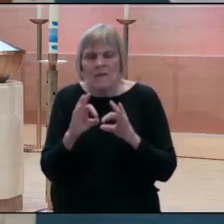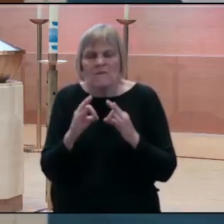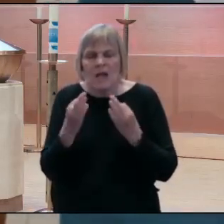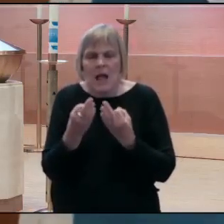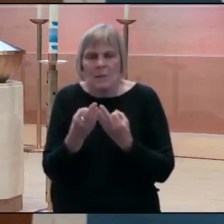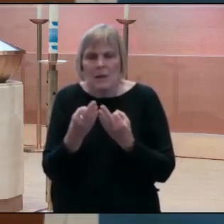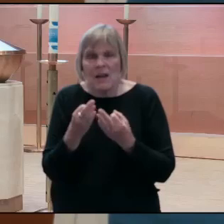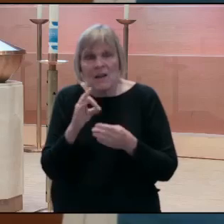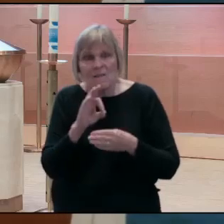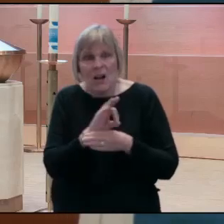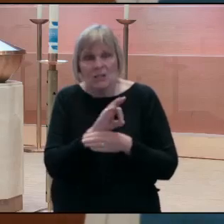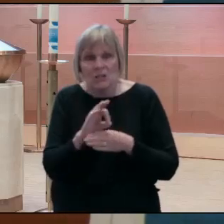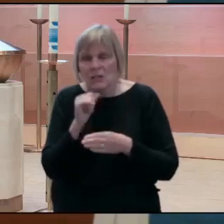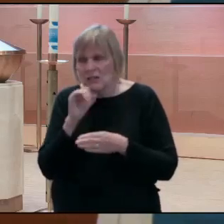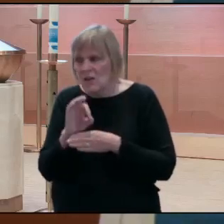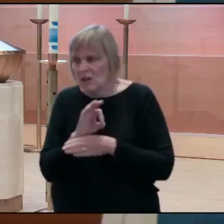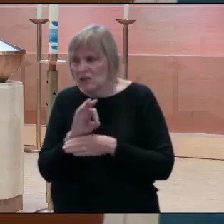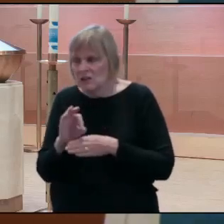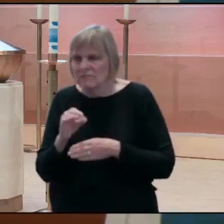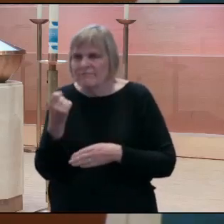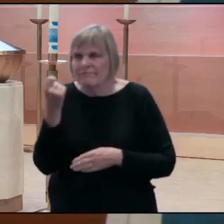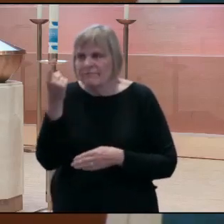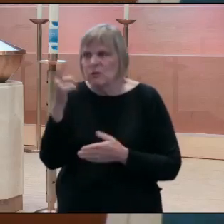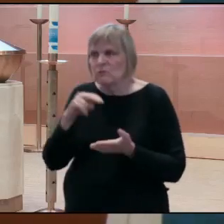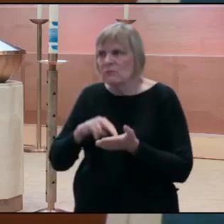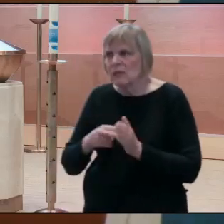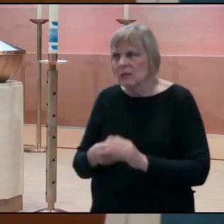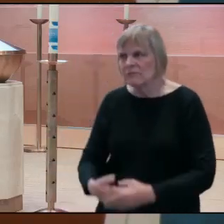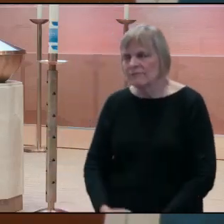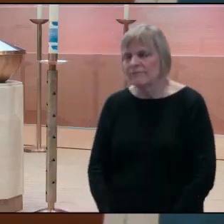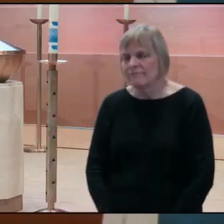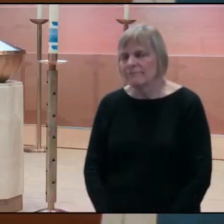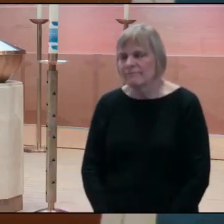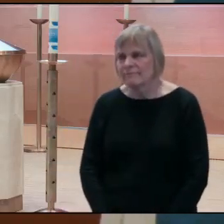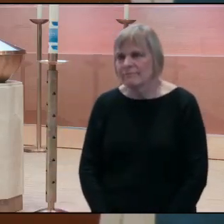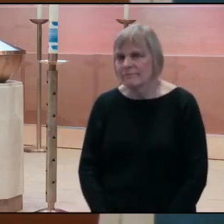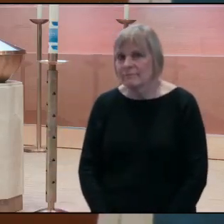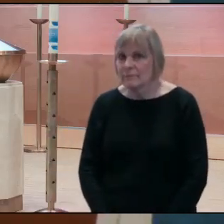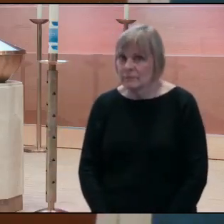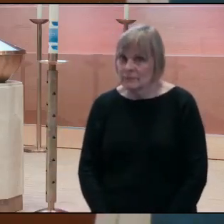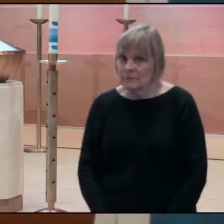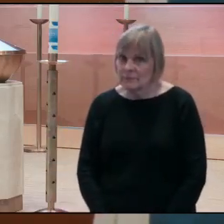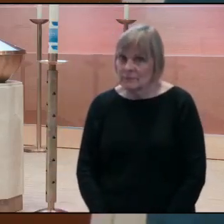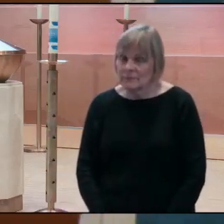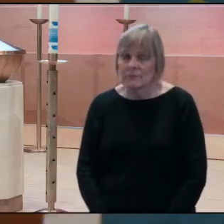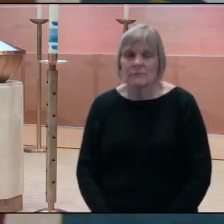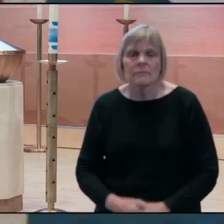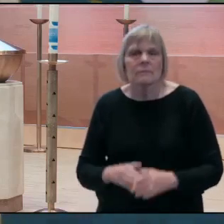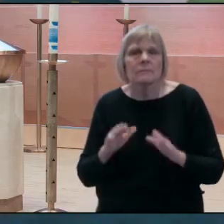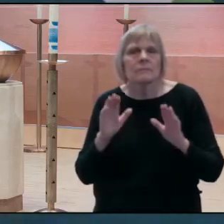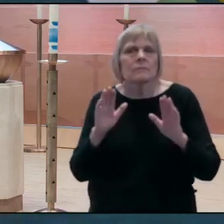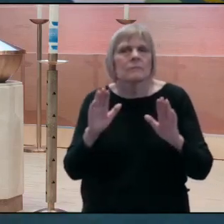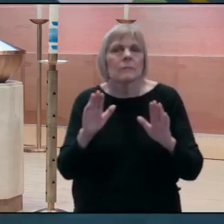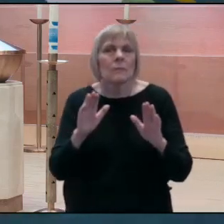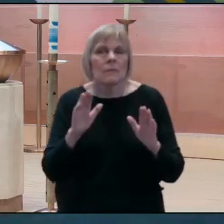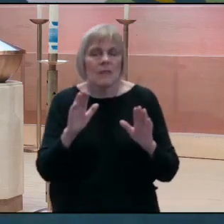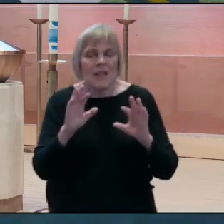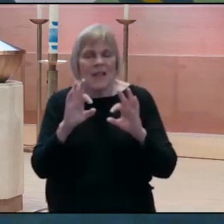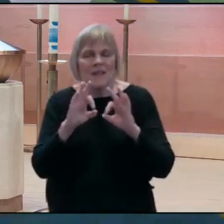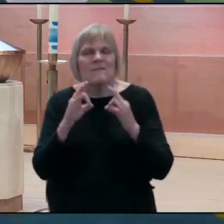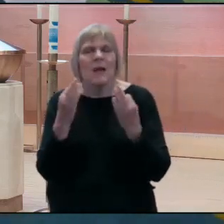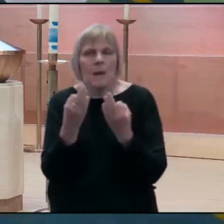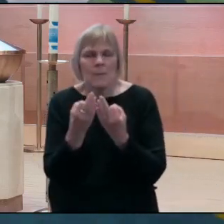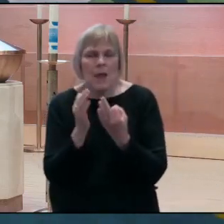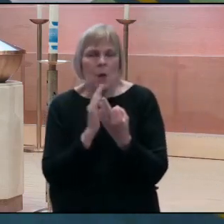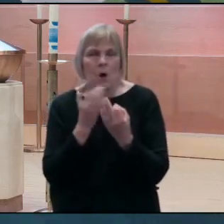are dysfunctional," inwardly you're like, "Yep, I know exactly what that is." The reality is that family